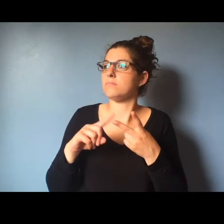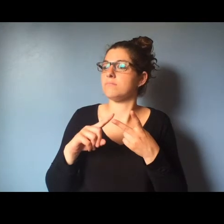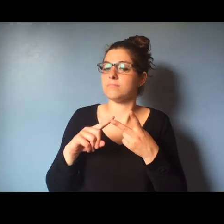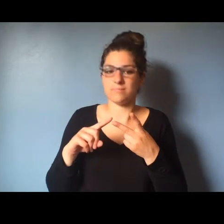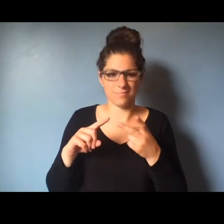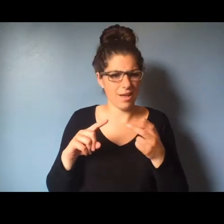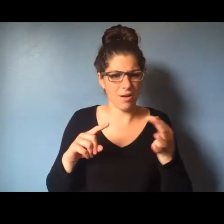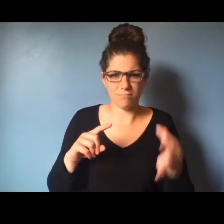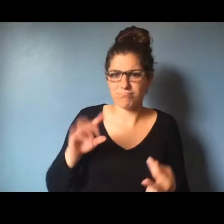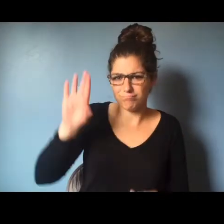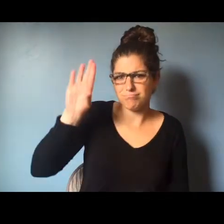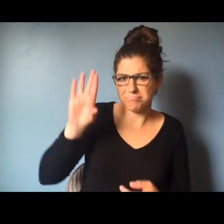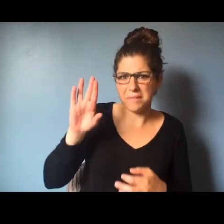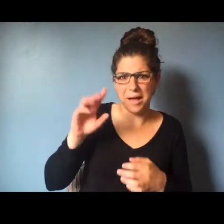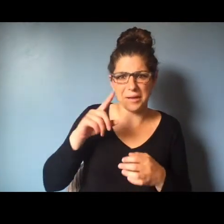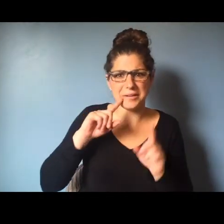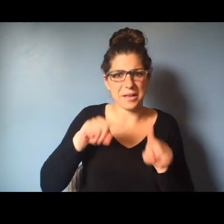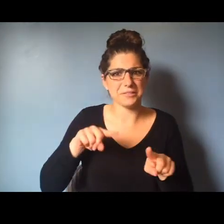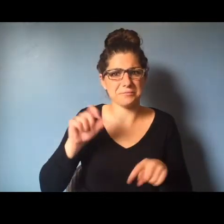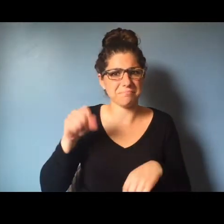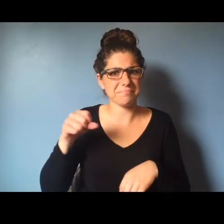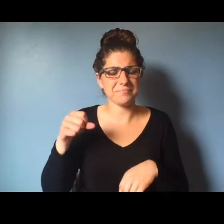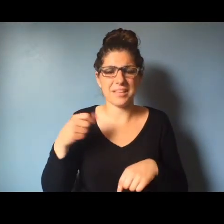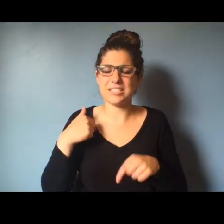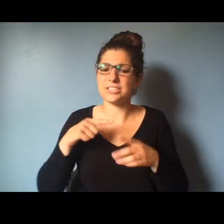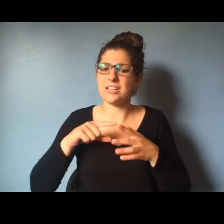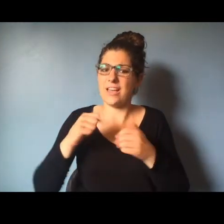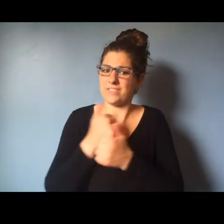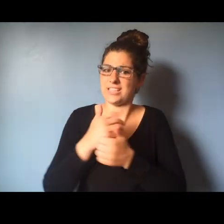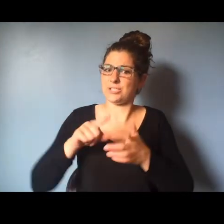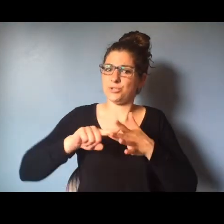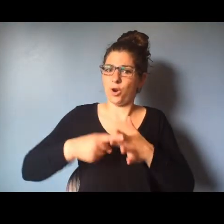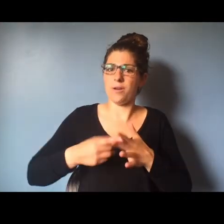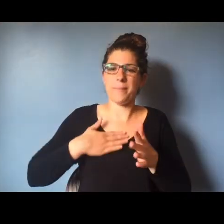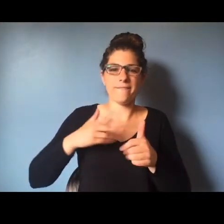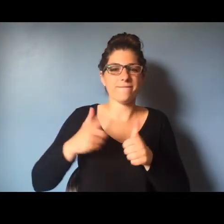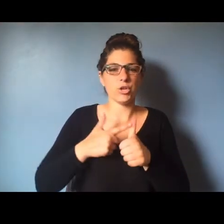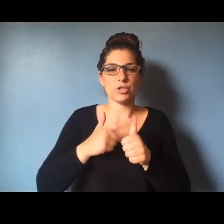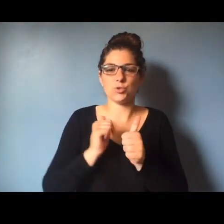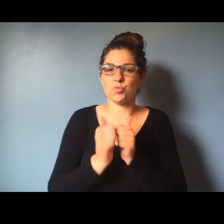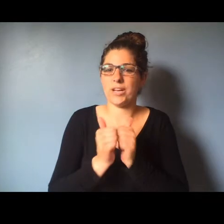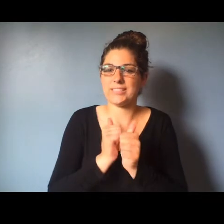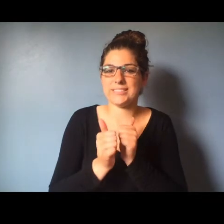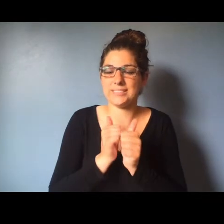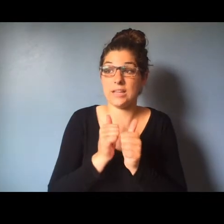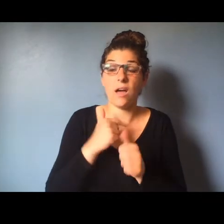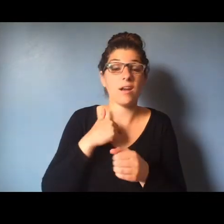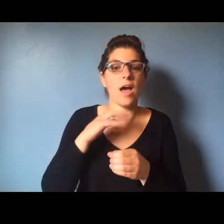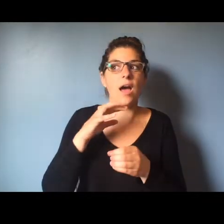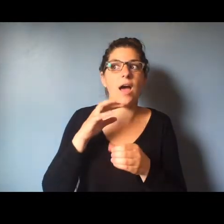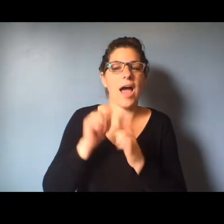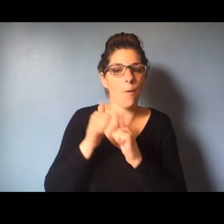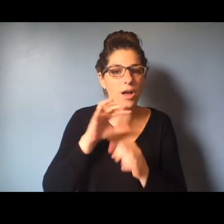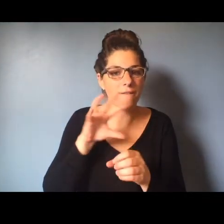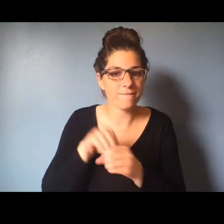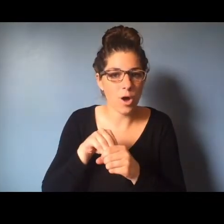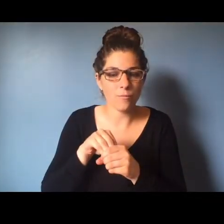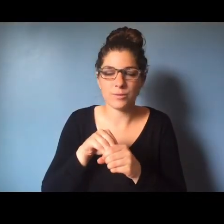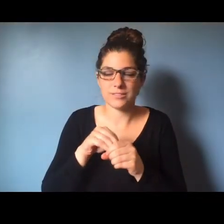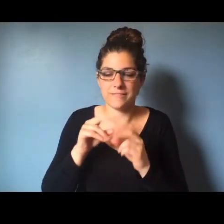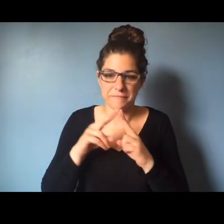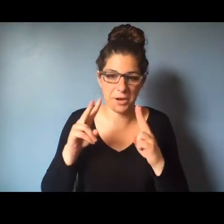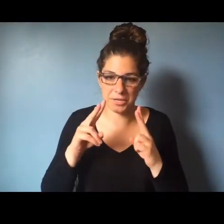yeah, definitely. Yeah. Definitely. So it all started actually during my first race. And the way I got involved was super